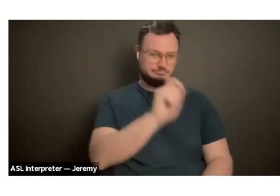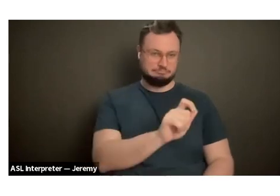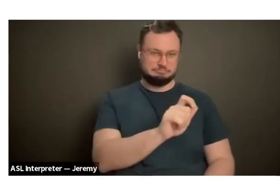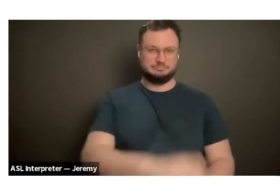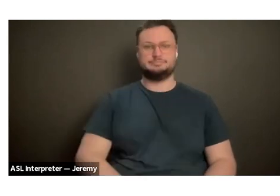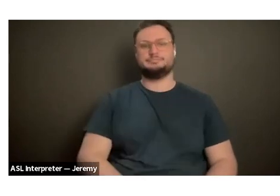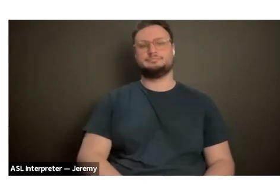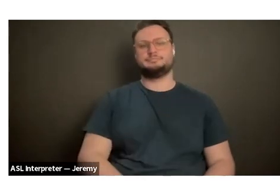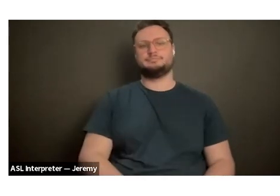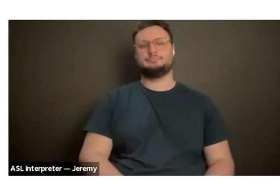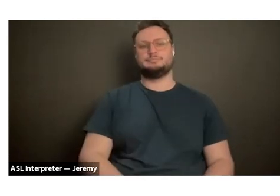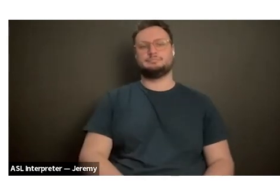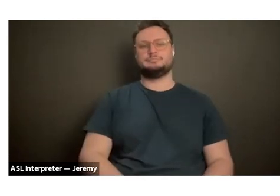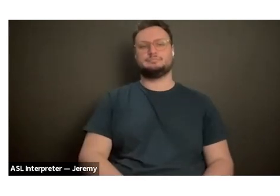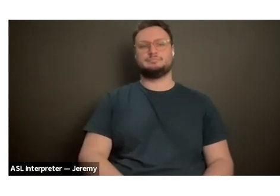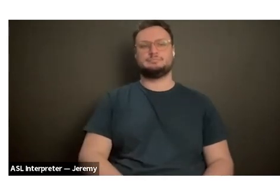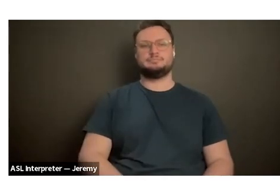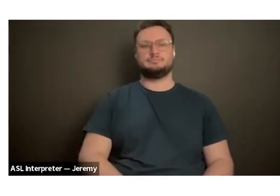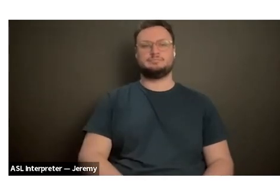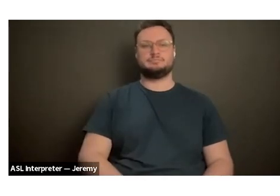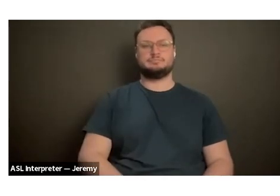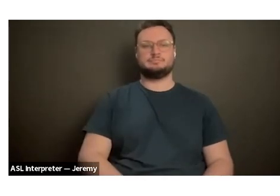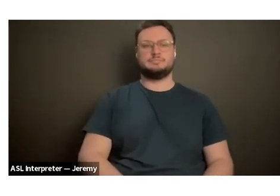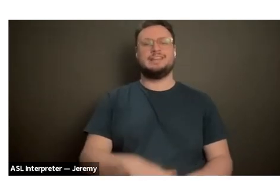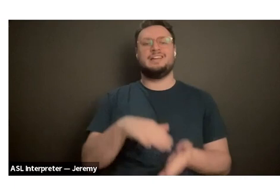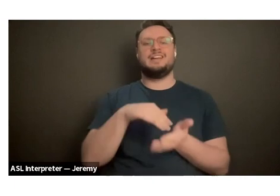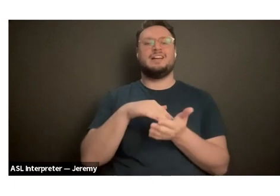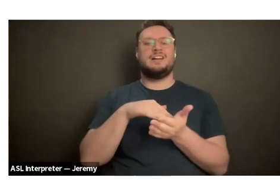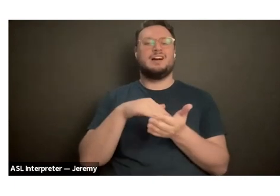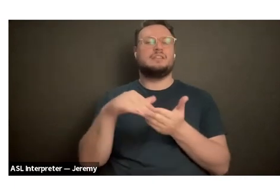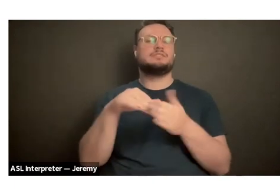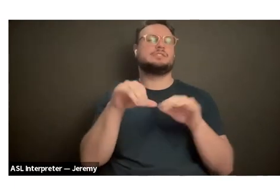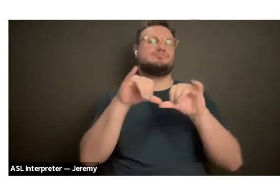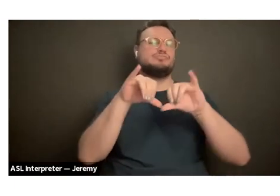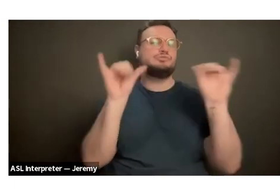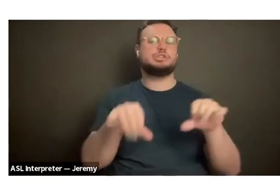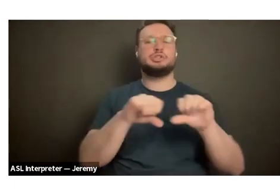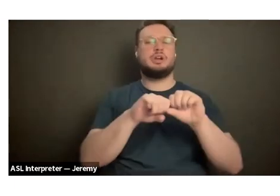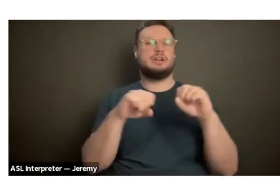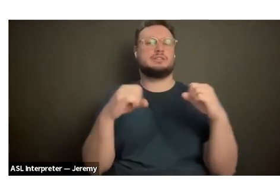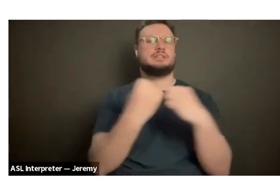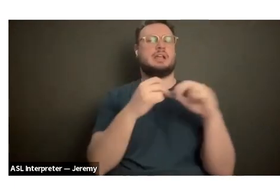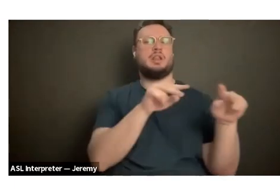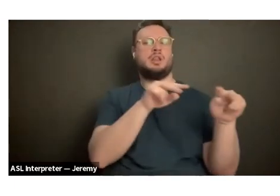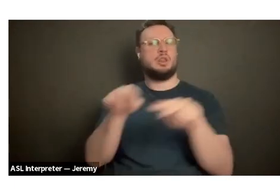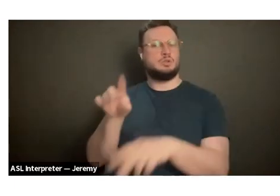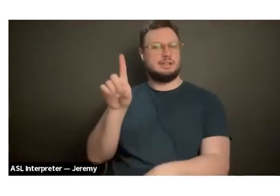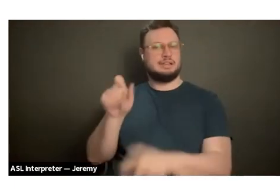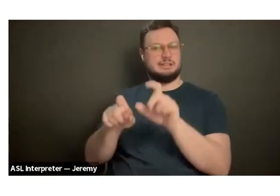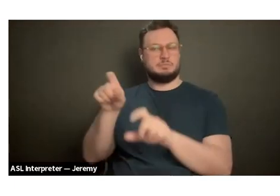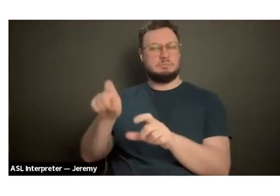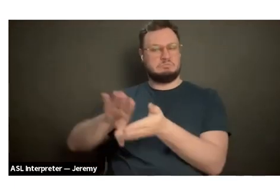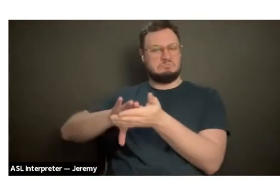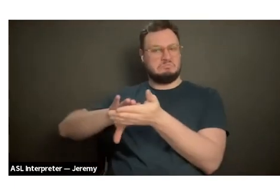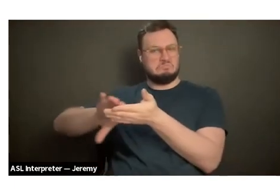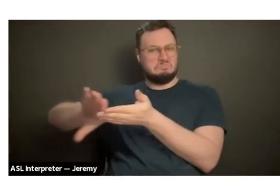sharp end of daily global oppressive systems and structures, yet we are always forgotten